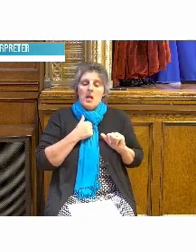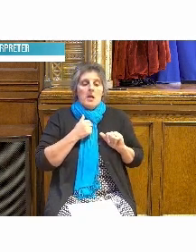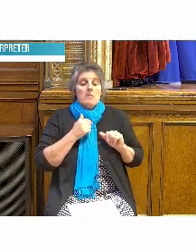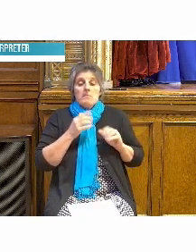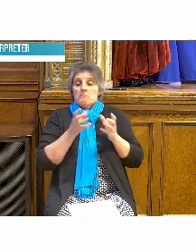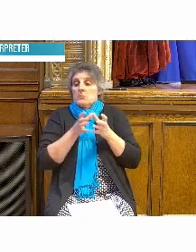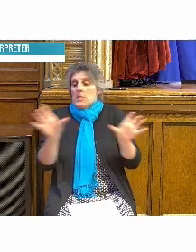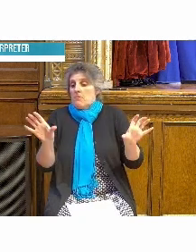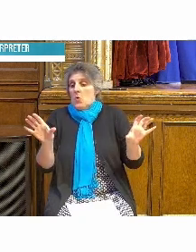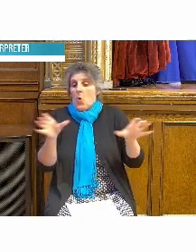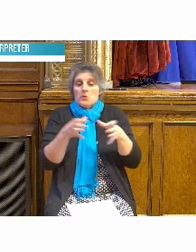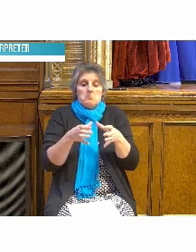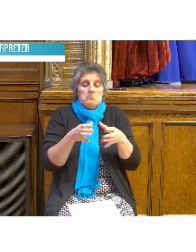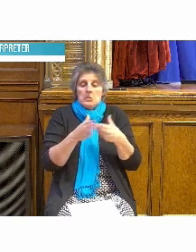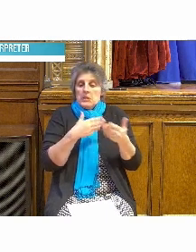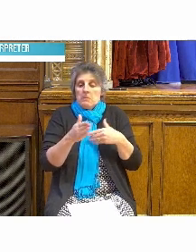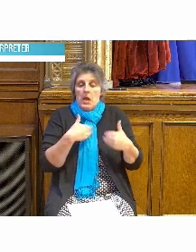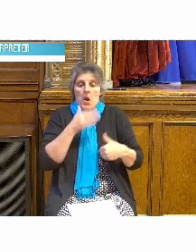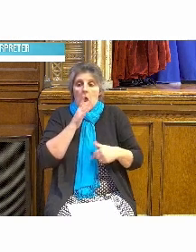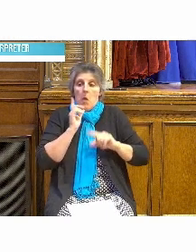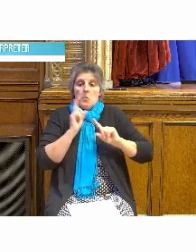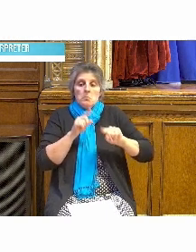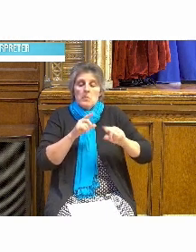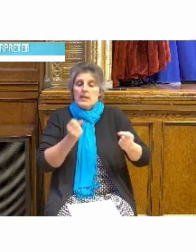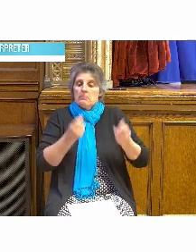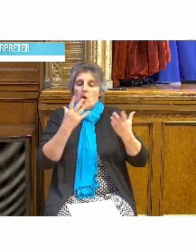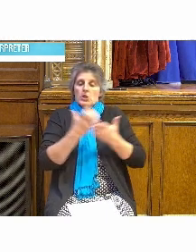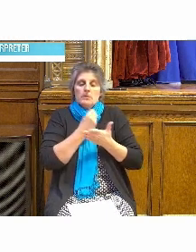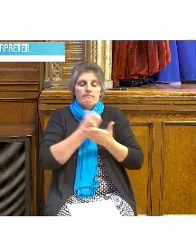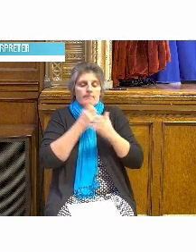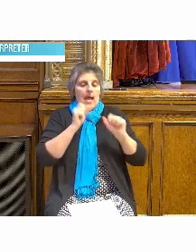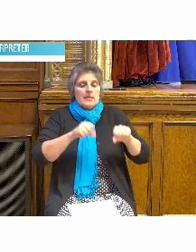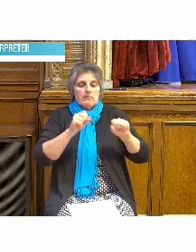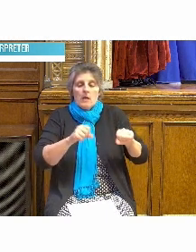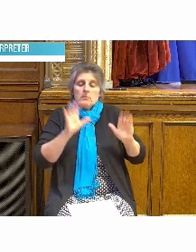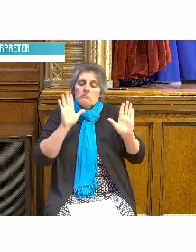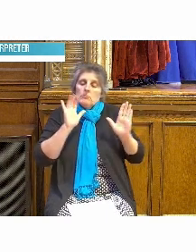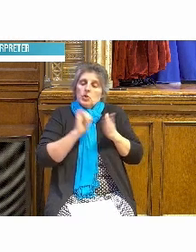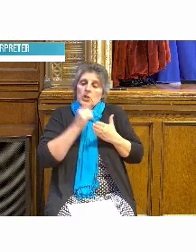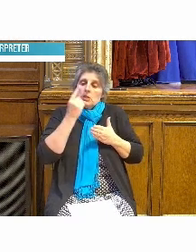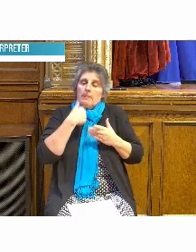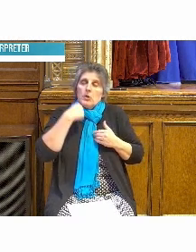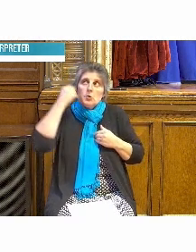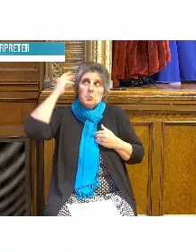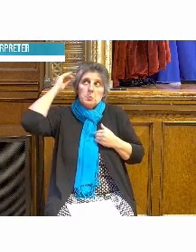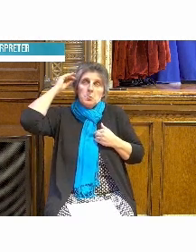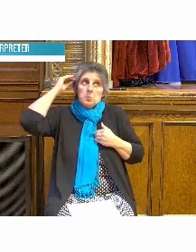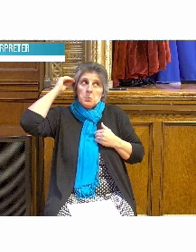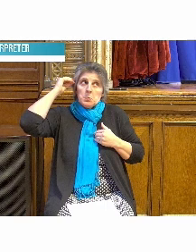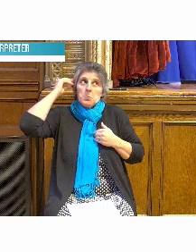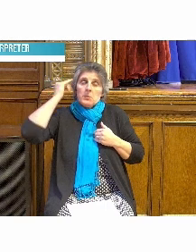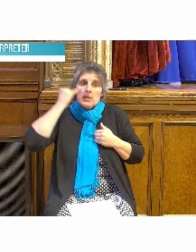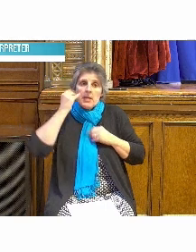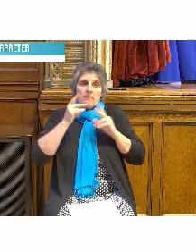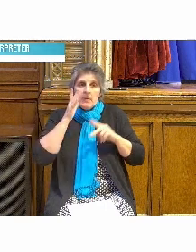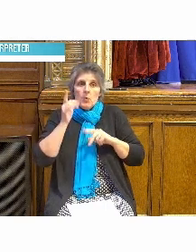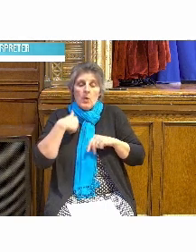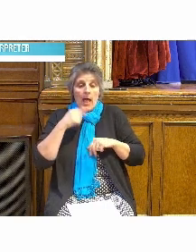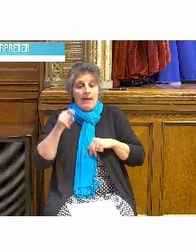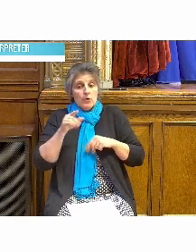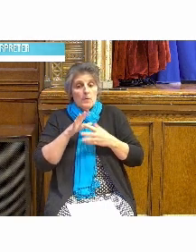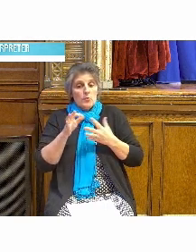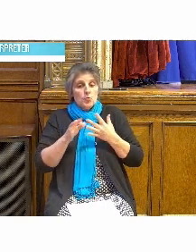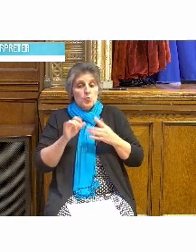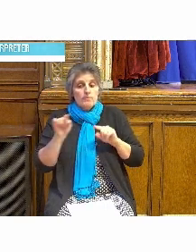my best to get to as many meetings as I possibly can. It is just something to take into consideration. If people are going to have to make